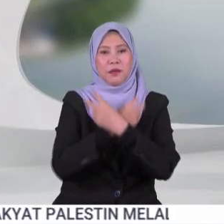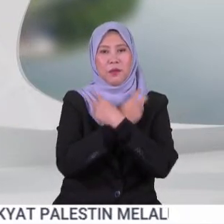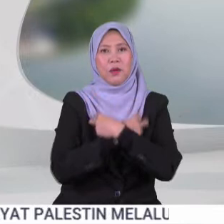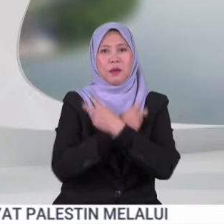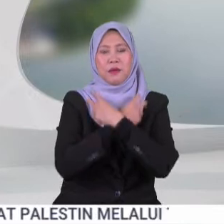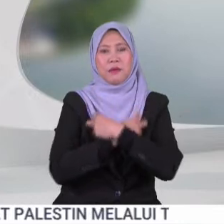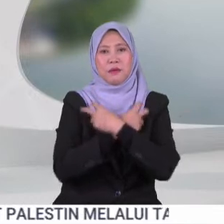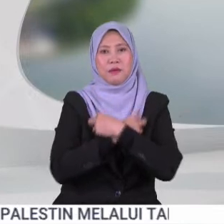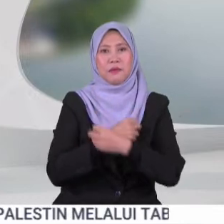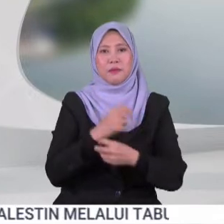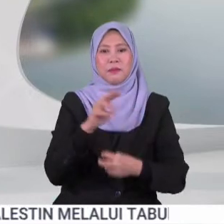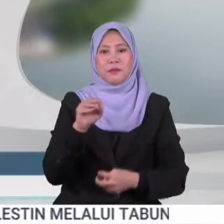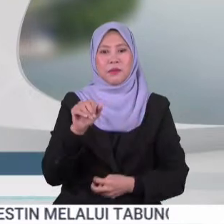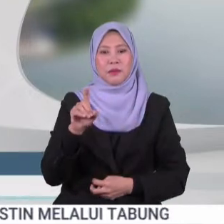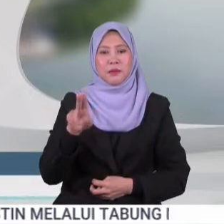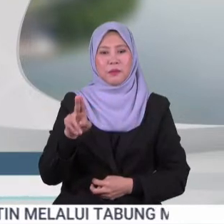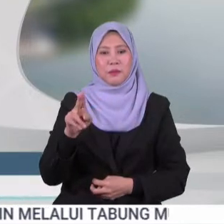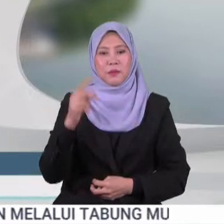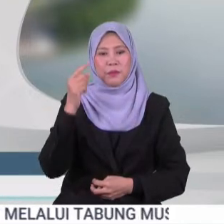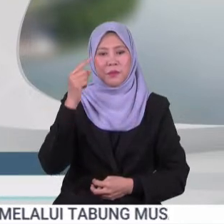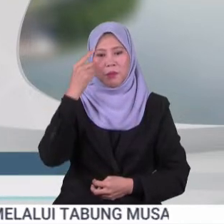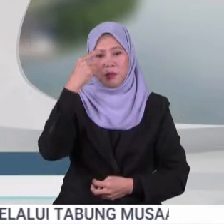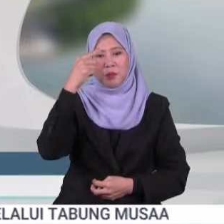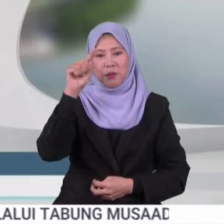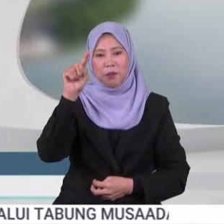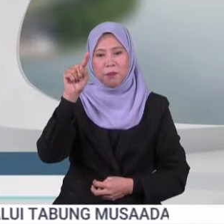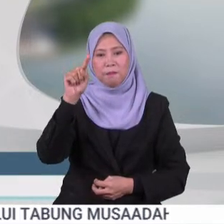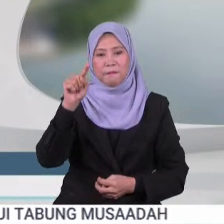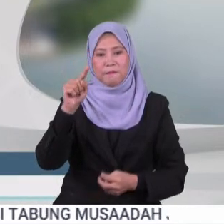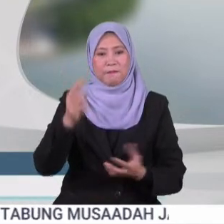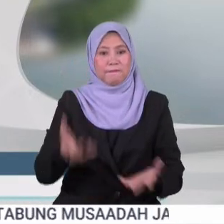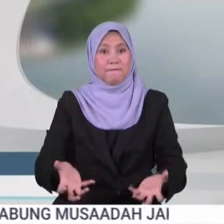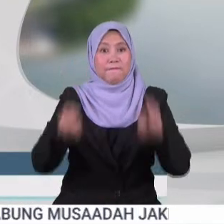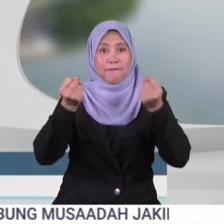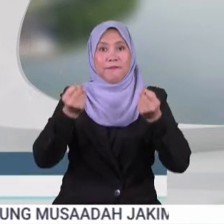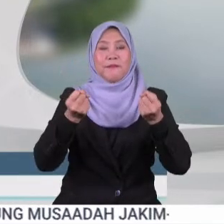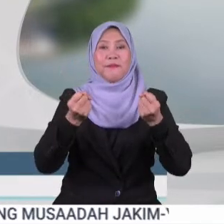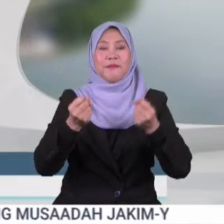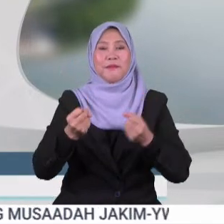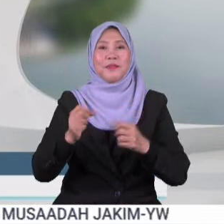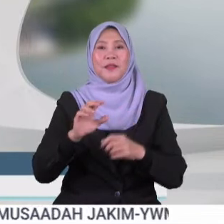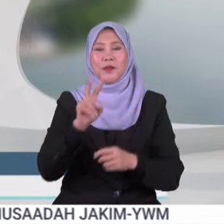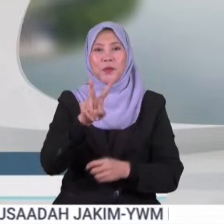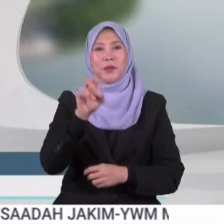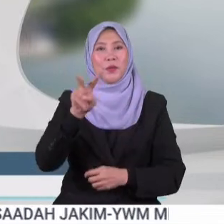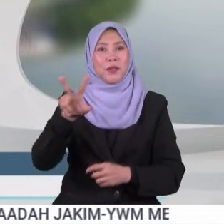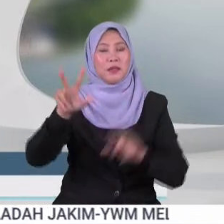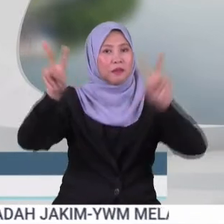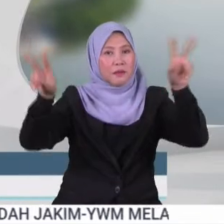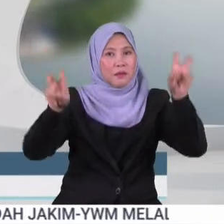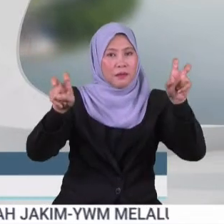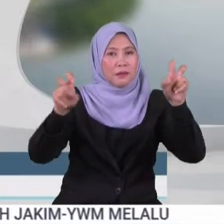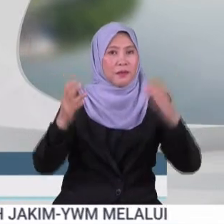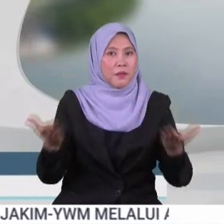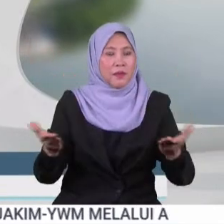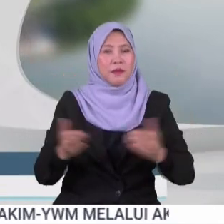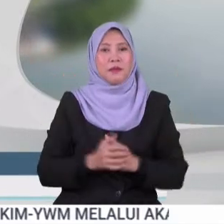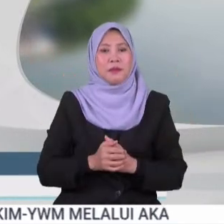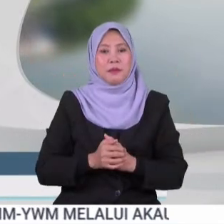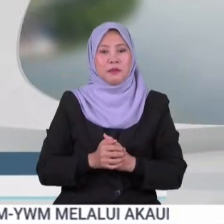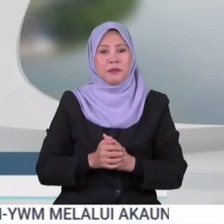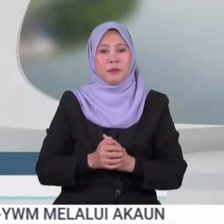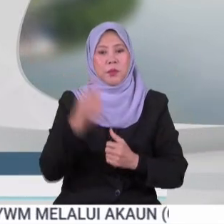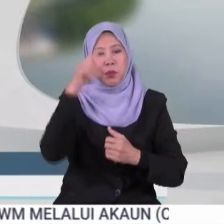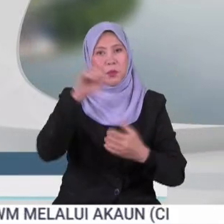BSBBC menganjurkan program Adopt a Sun Bear Charity Event 2023 bertemakan Connect,